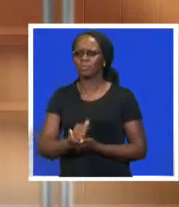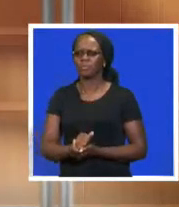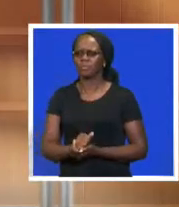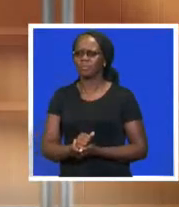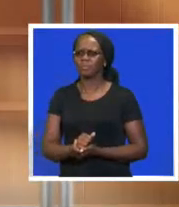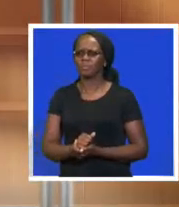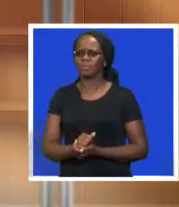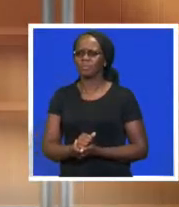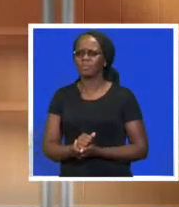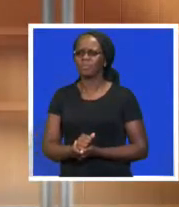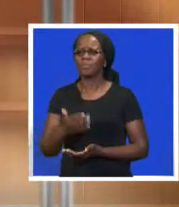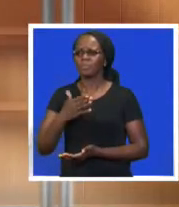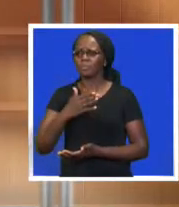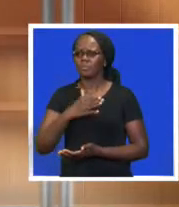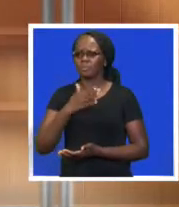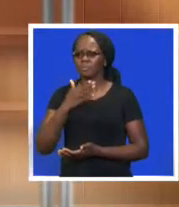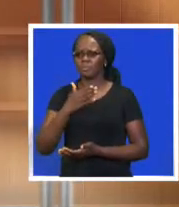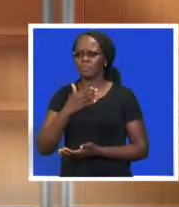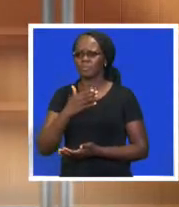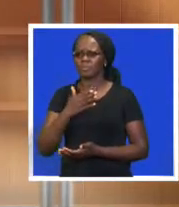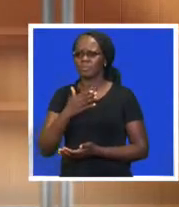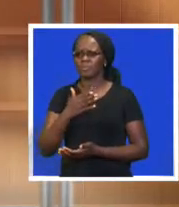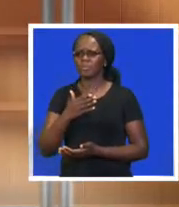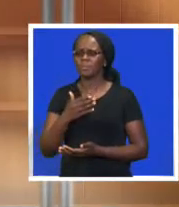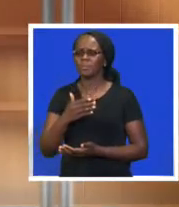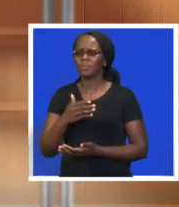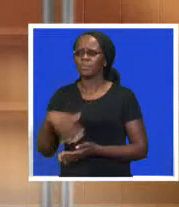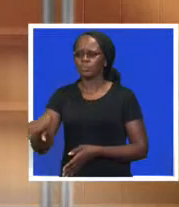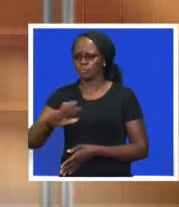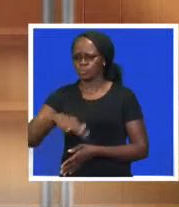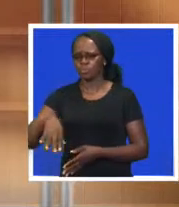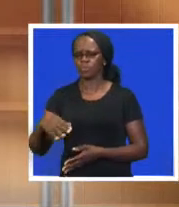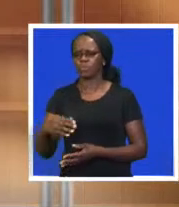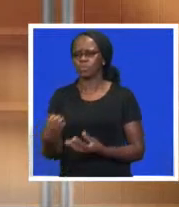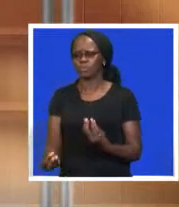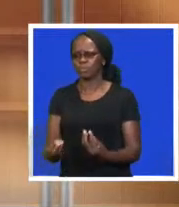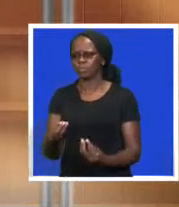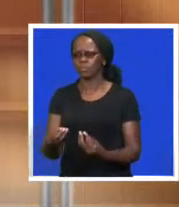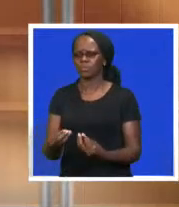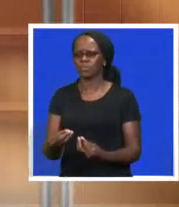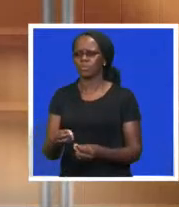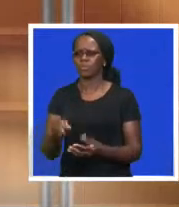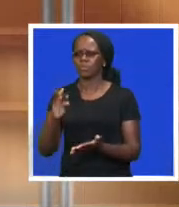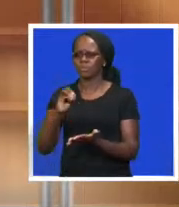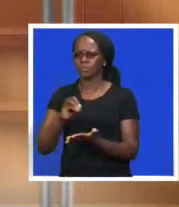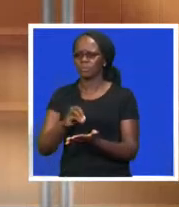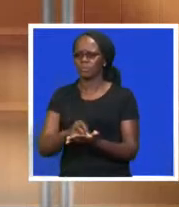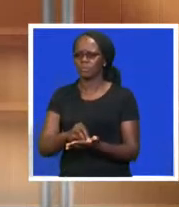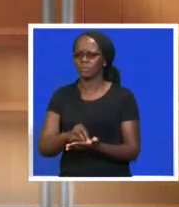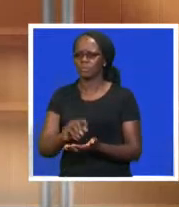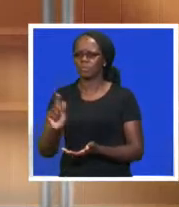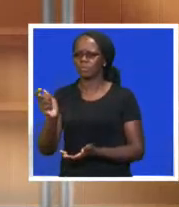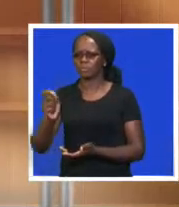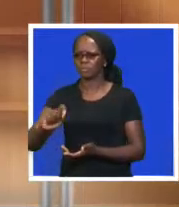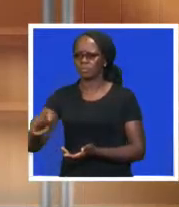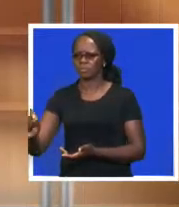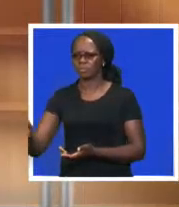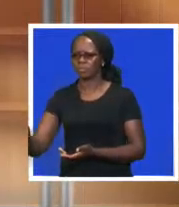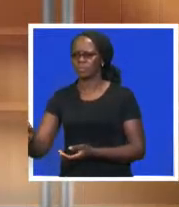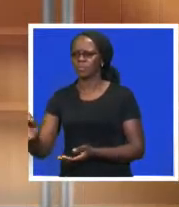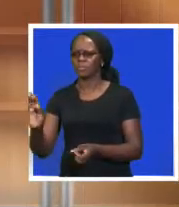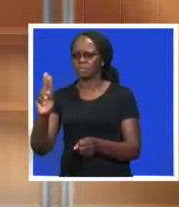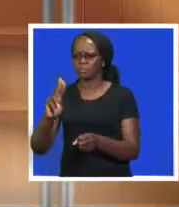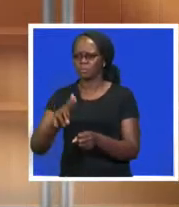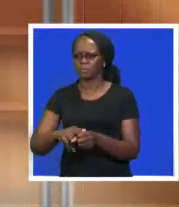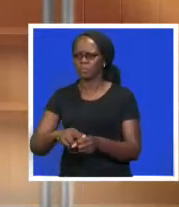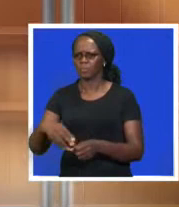we are expected to learn, you must have with yourself a pencil or anything else to write about,